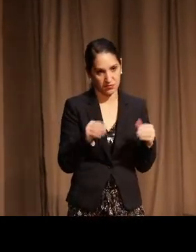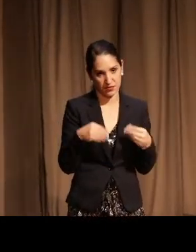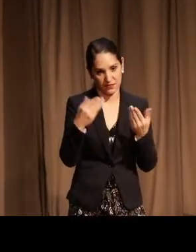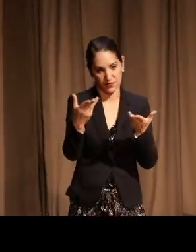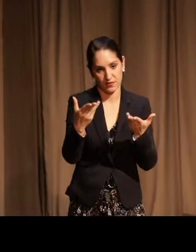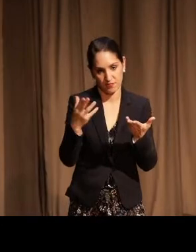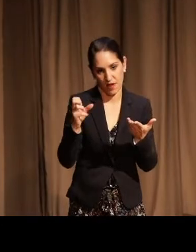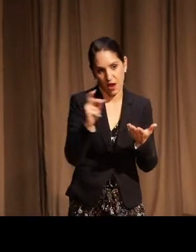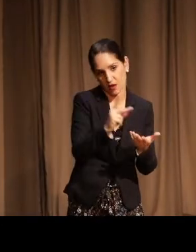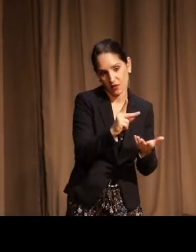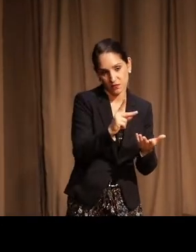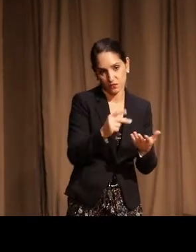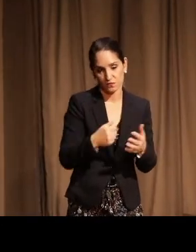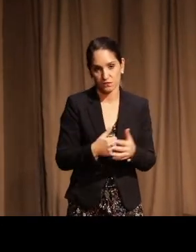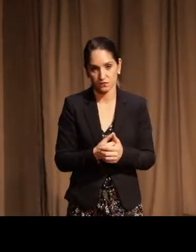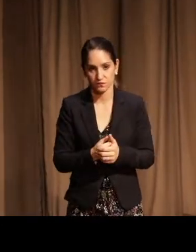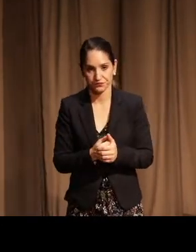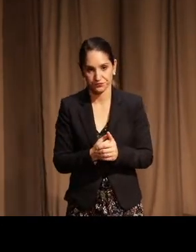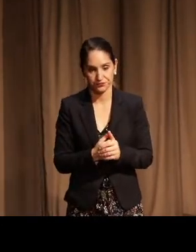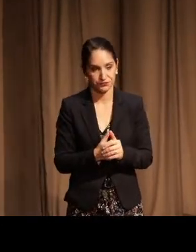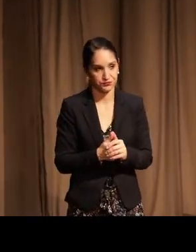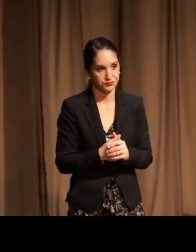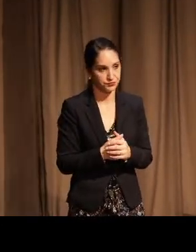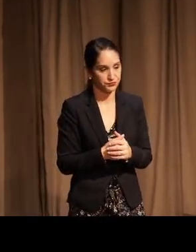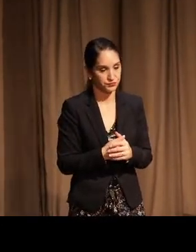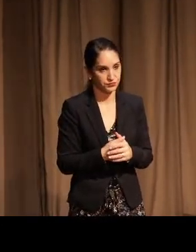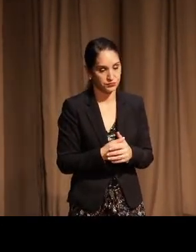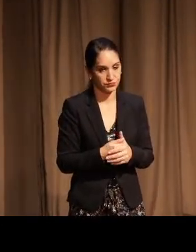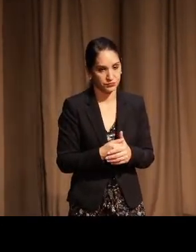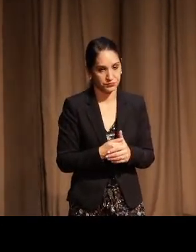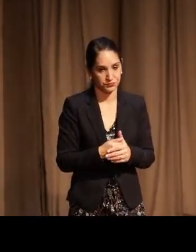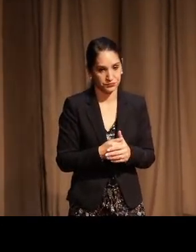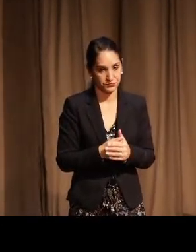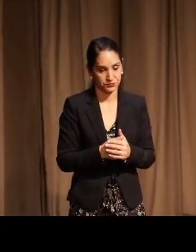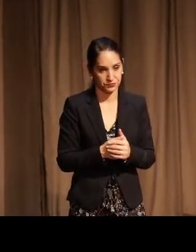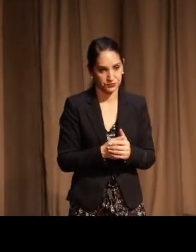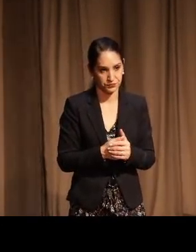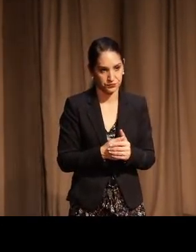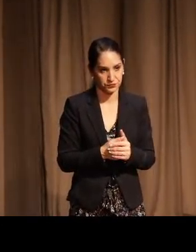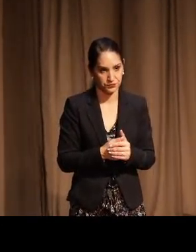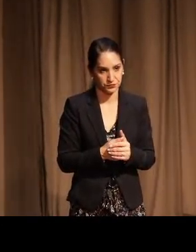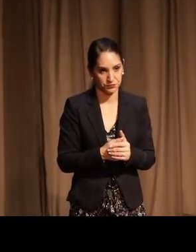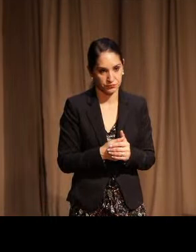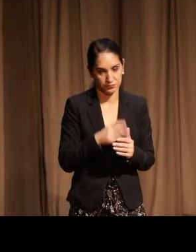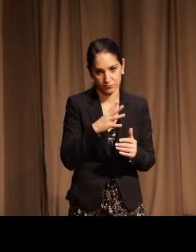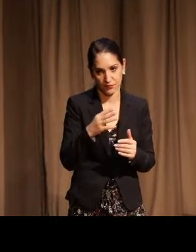a political answer. And